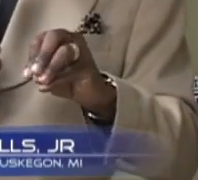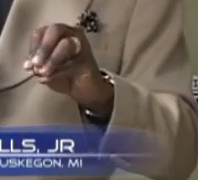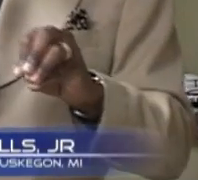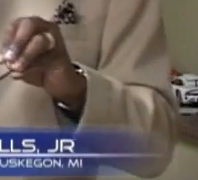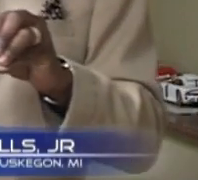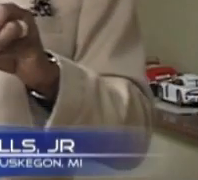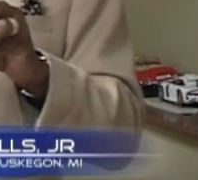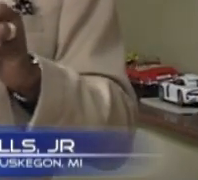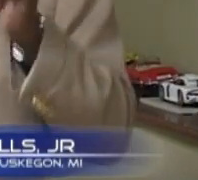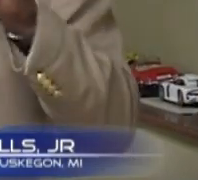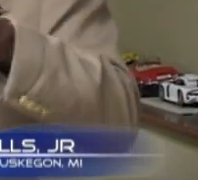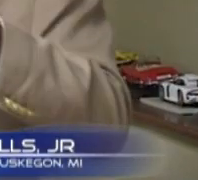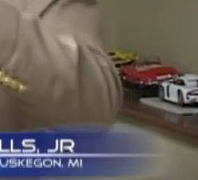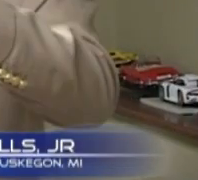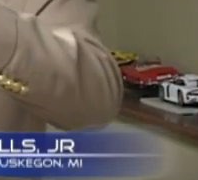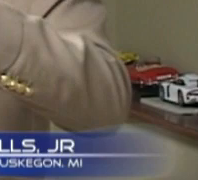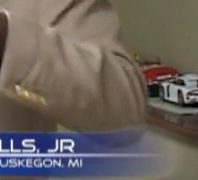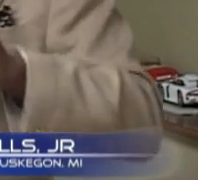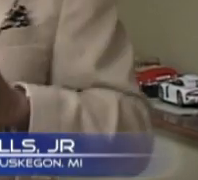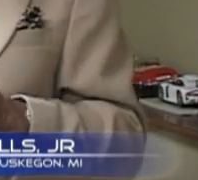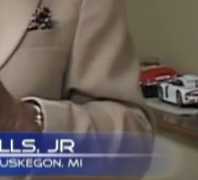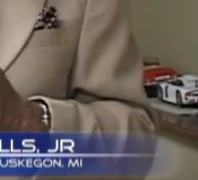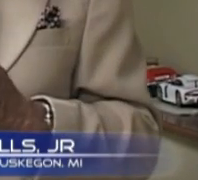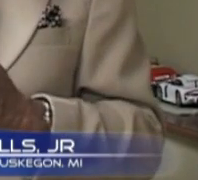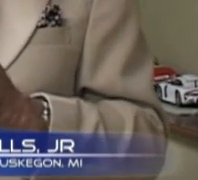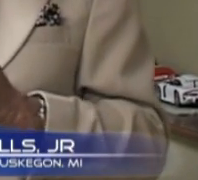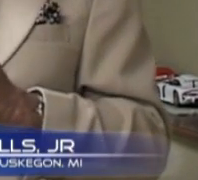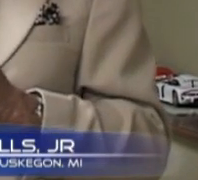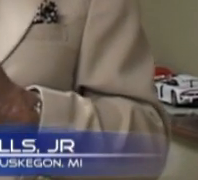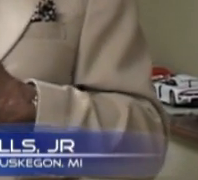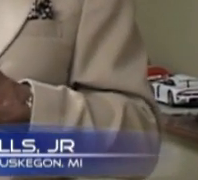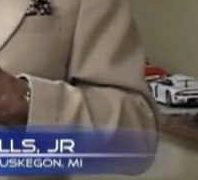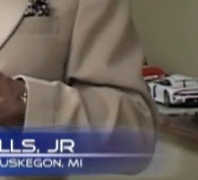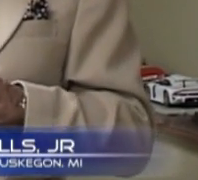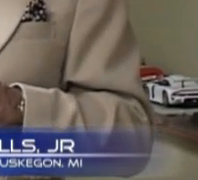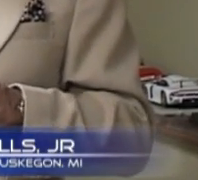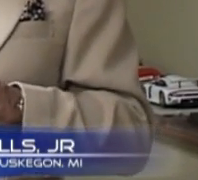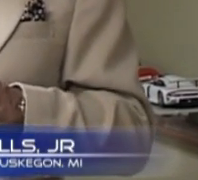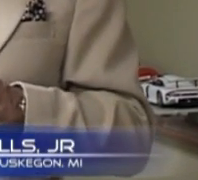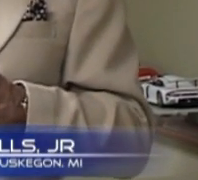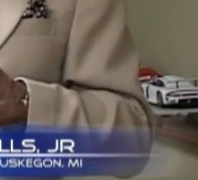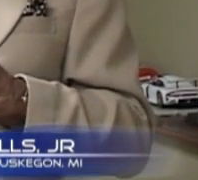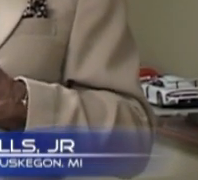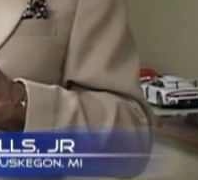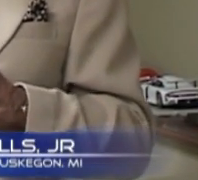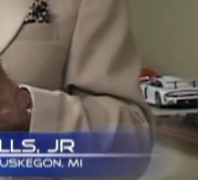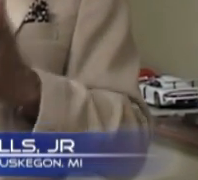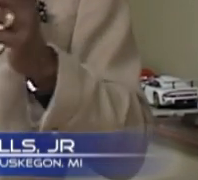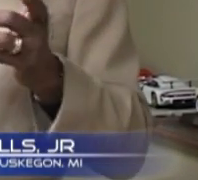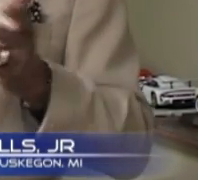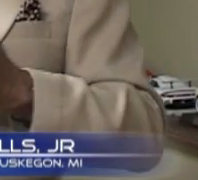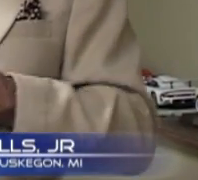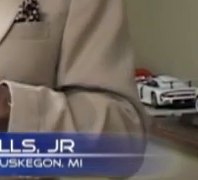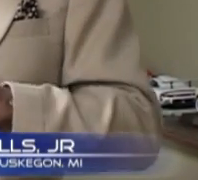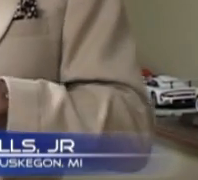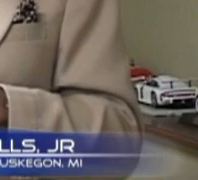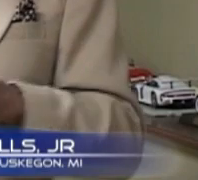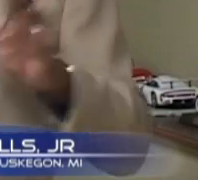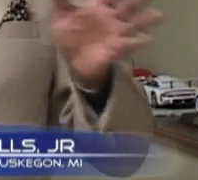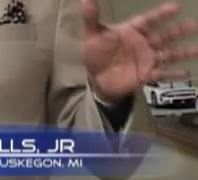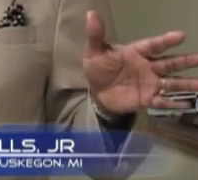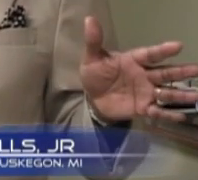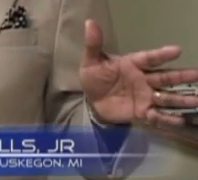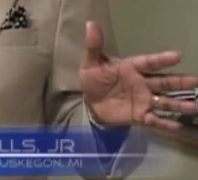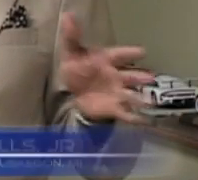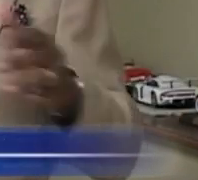you realize your calling. And so I want you to search God, study God,